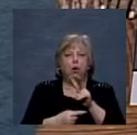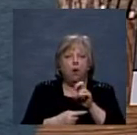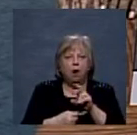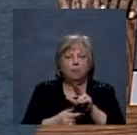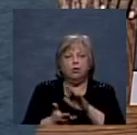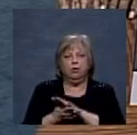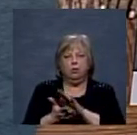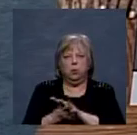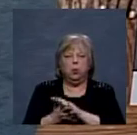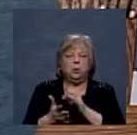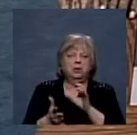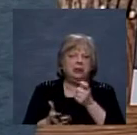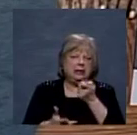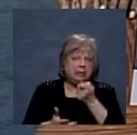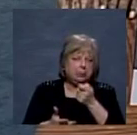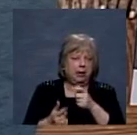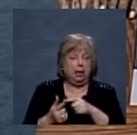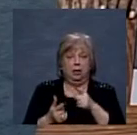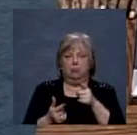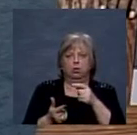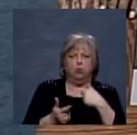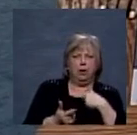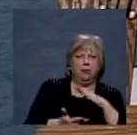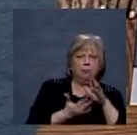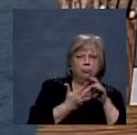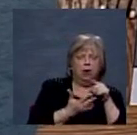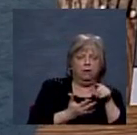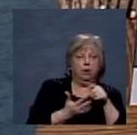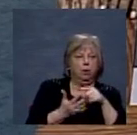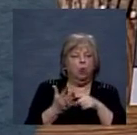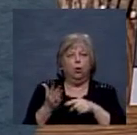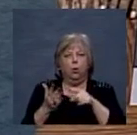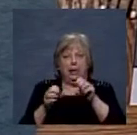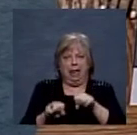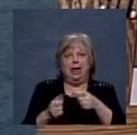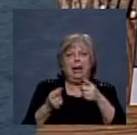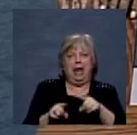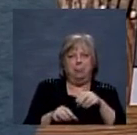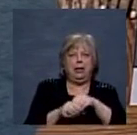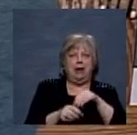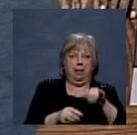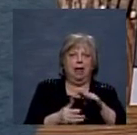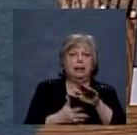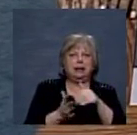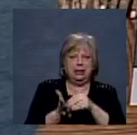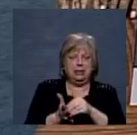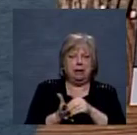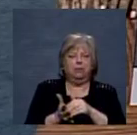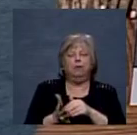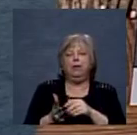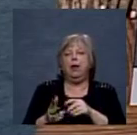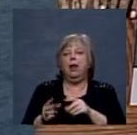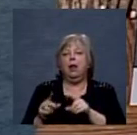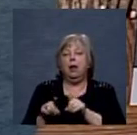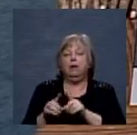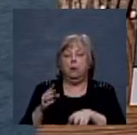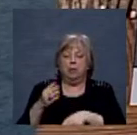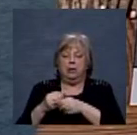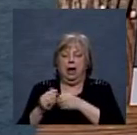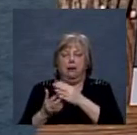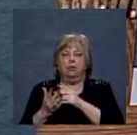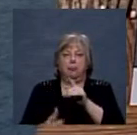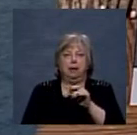minimal, and you have it in front of you here, of what's able to take place there. I also attached some data